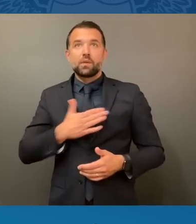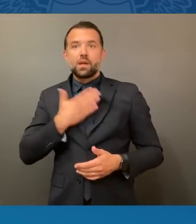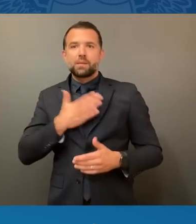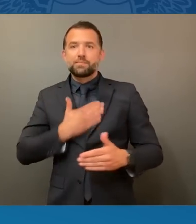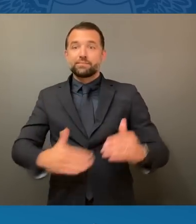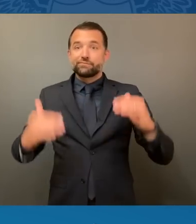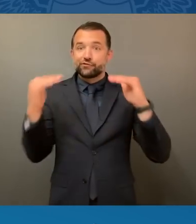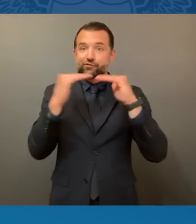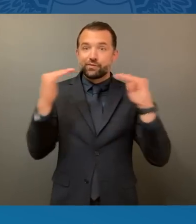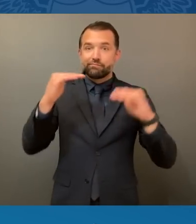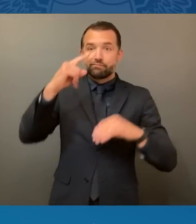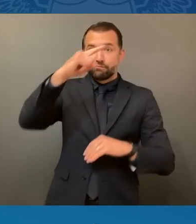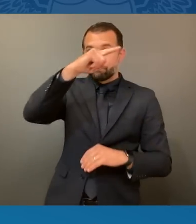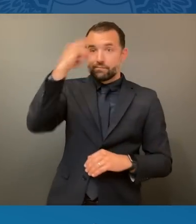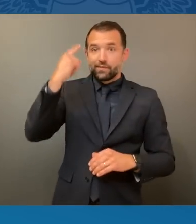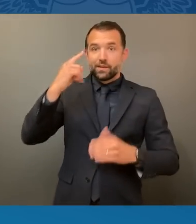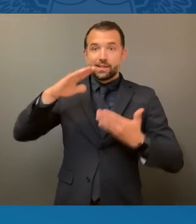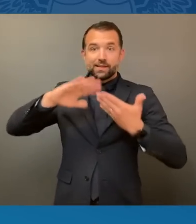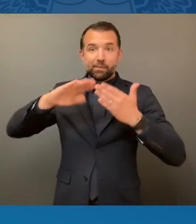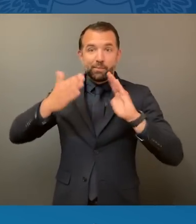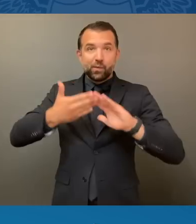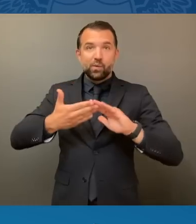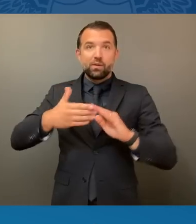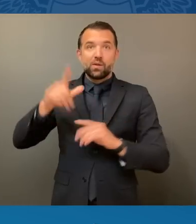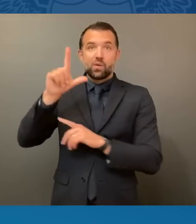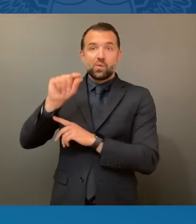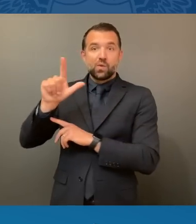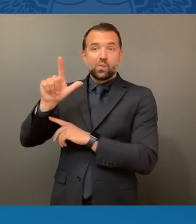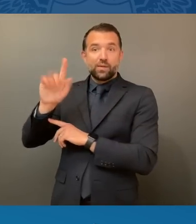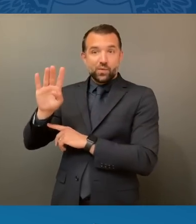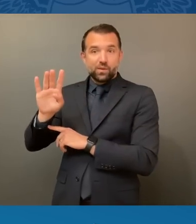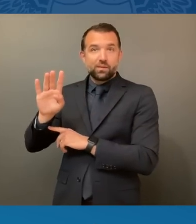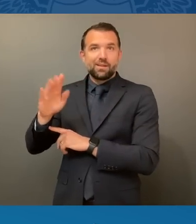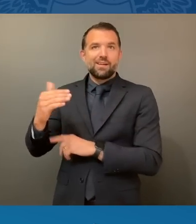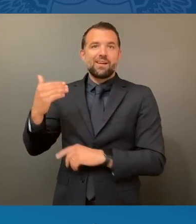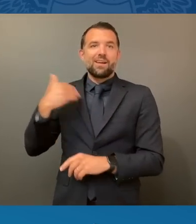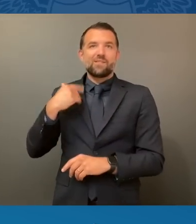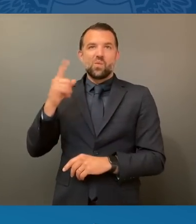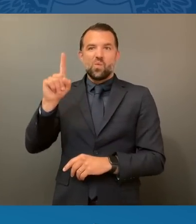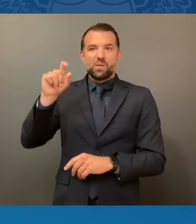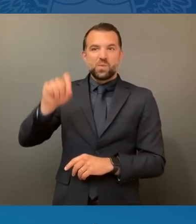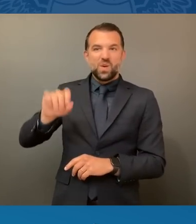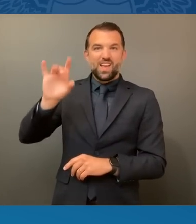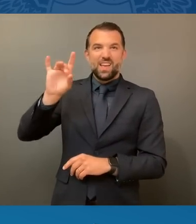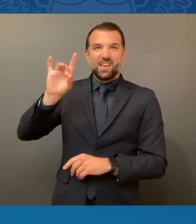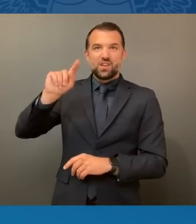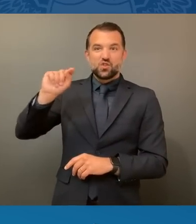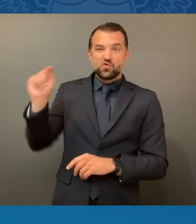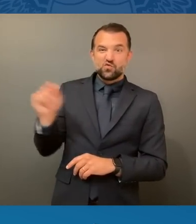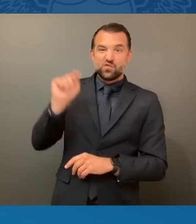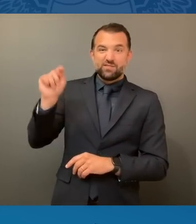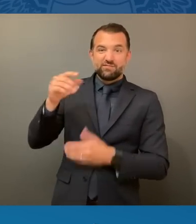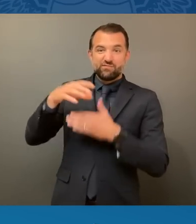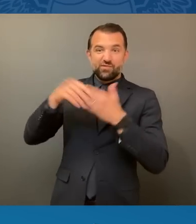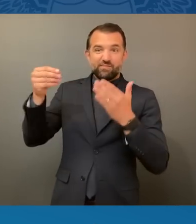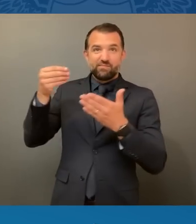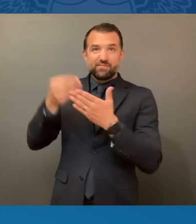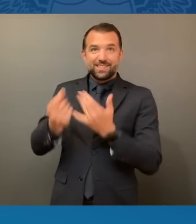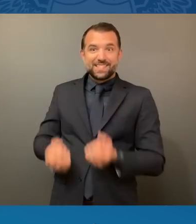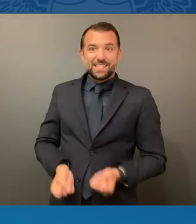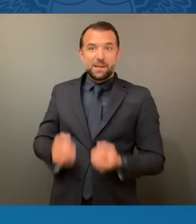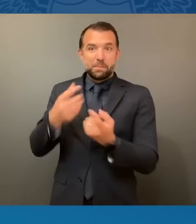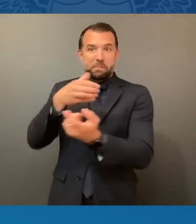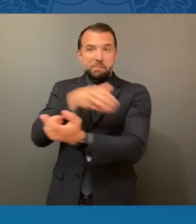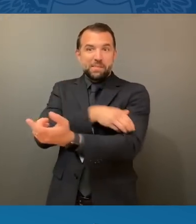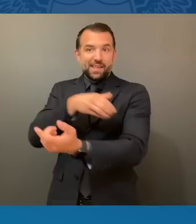in 2024, $1.8 trillion of spending power. Yet, the net worth over the last several years